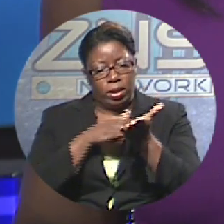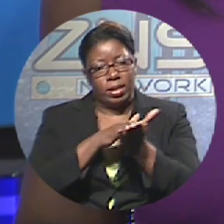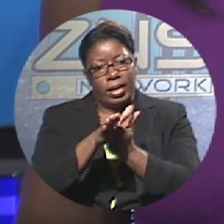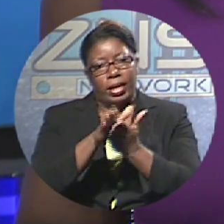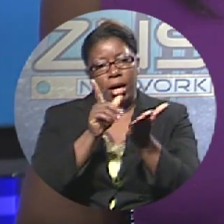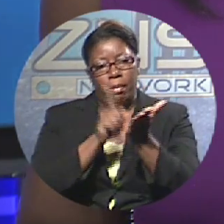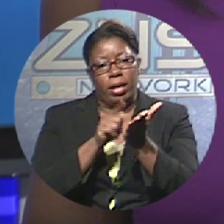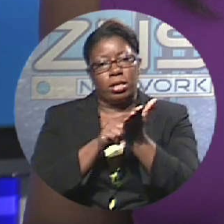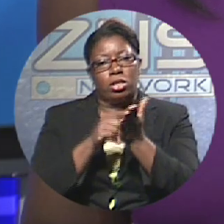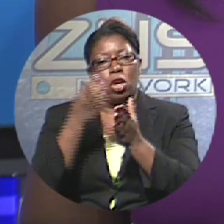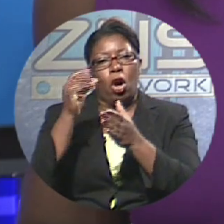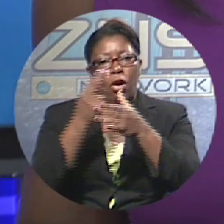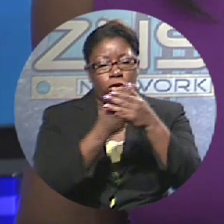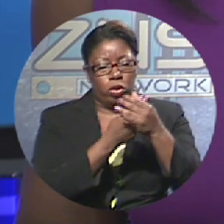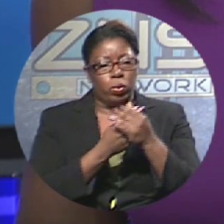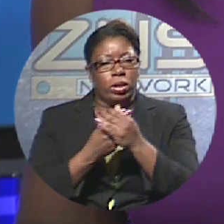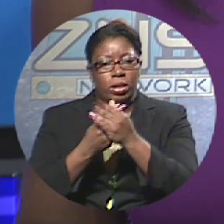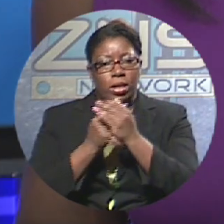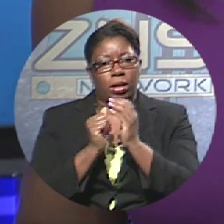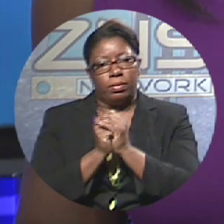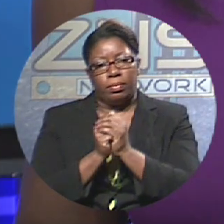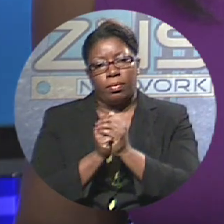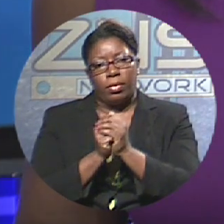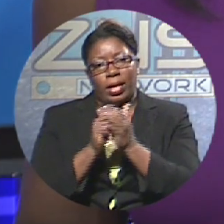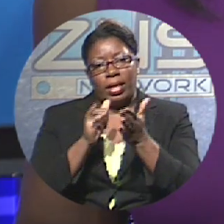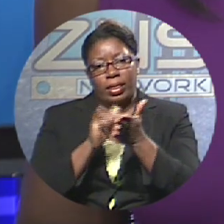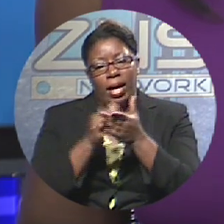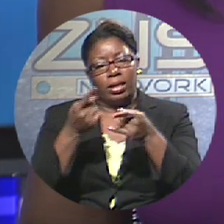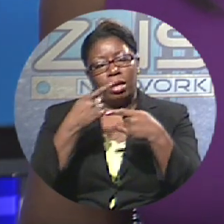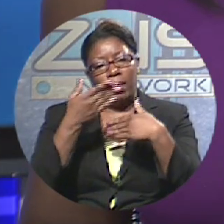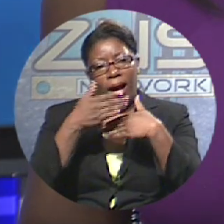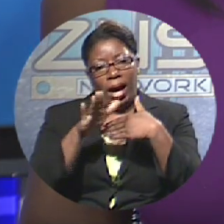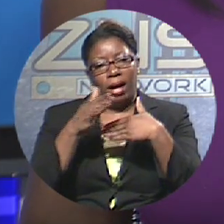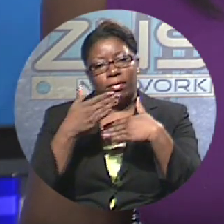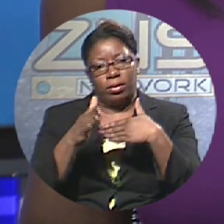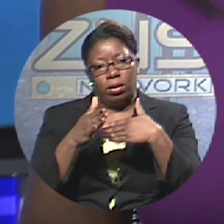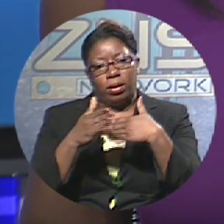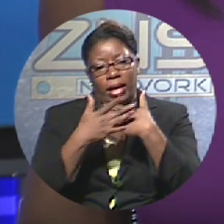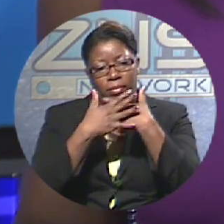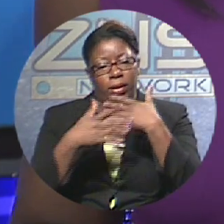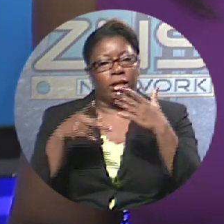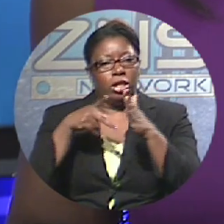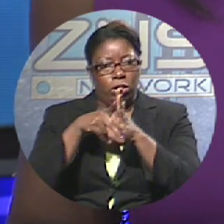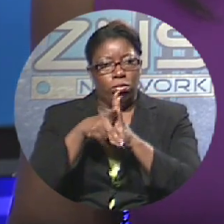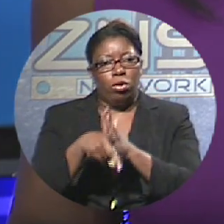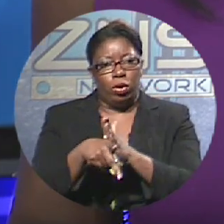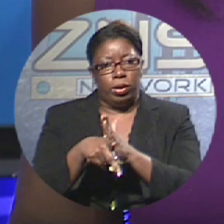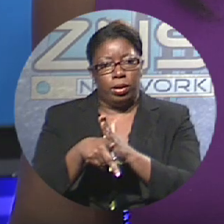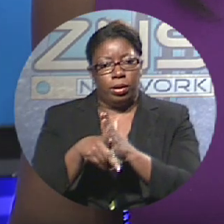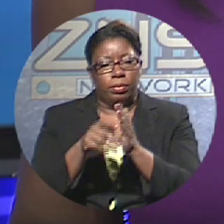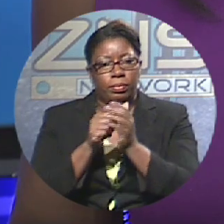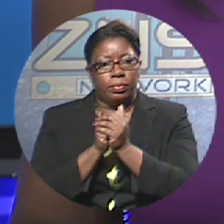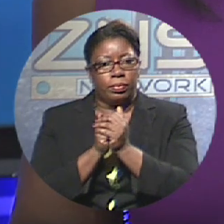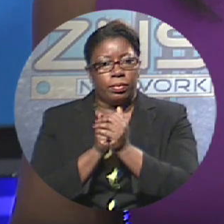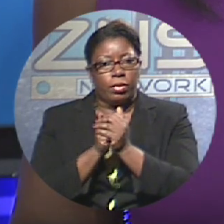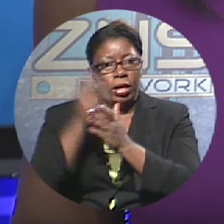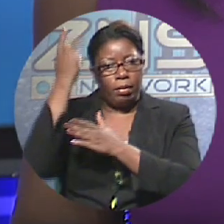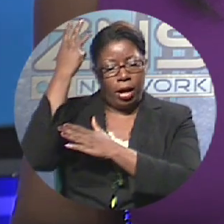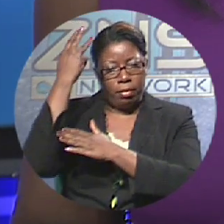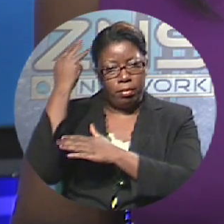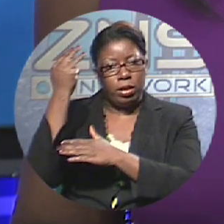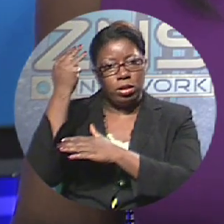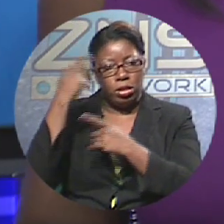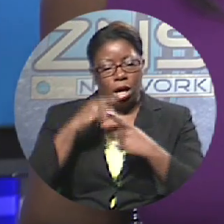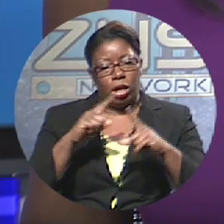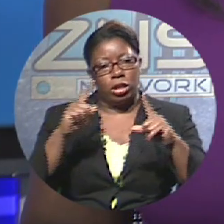The free event comes following a bloody start to the new year with 3 murders in as many days. Prime Minister Christie has announced several